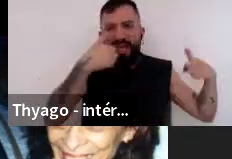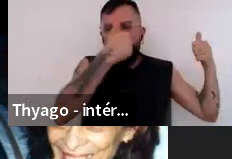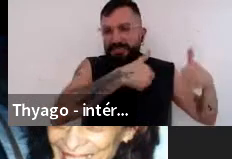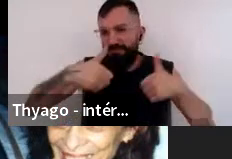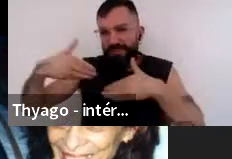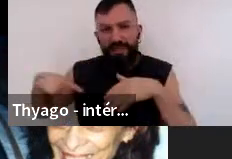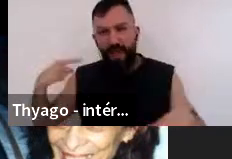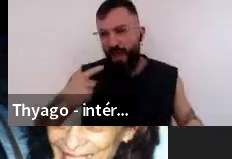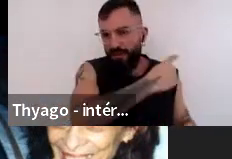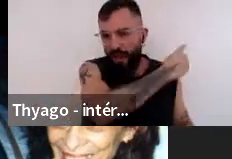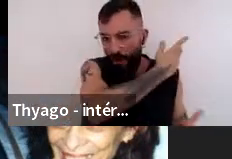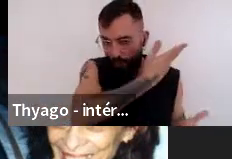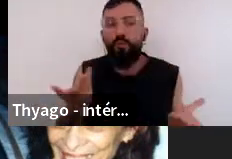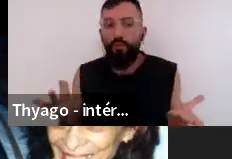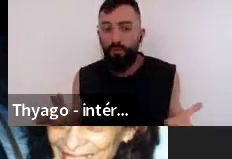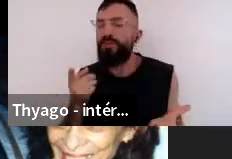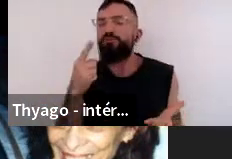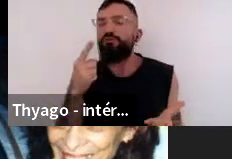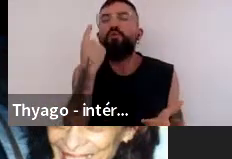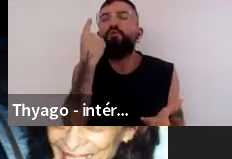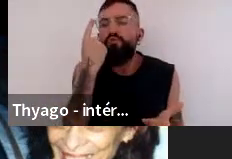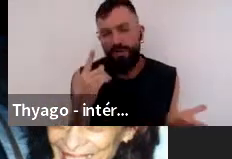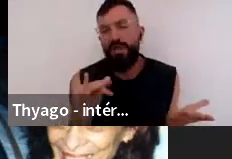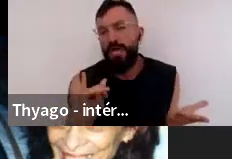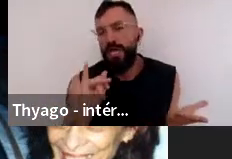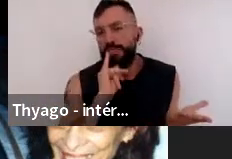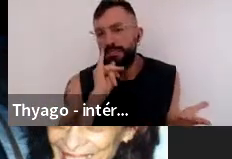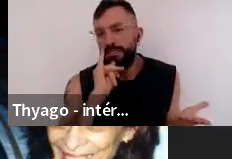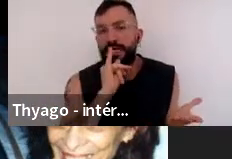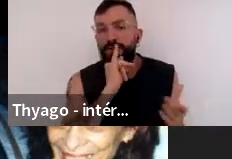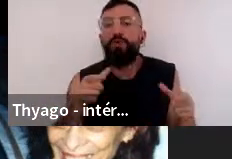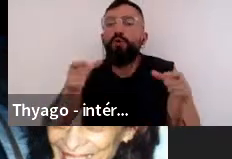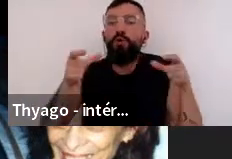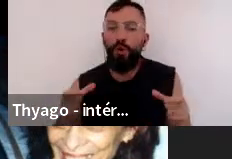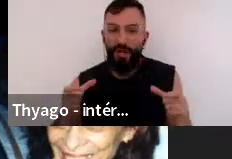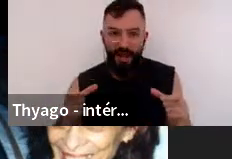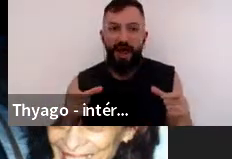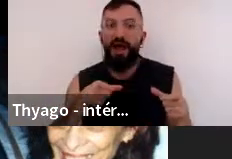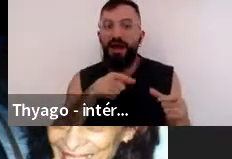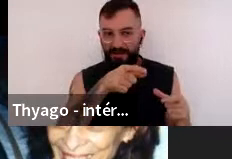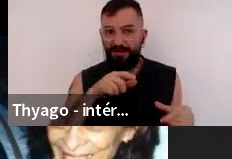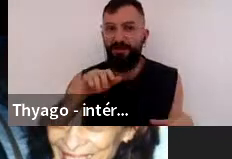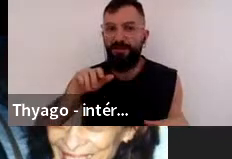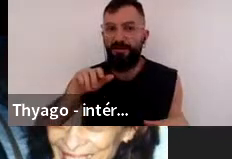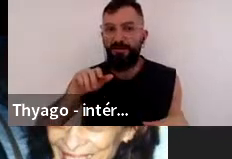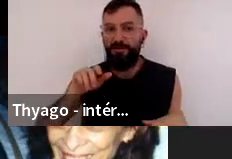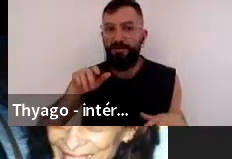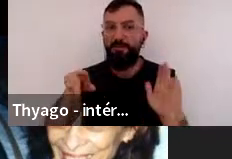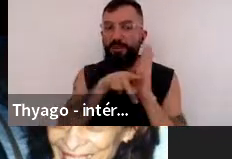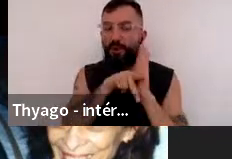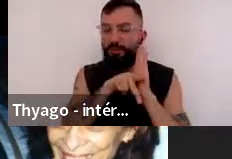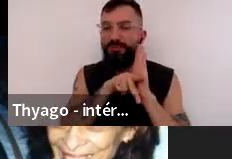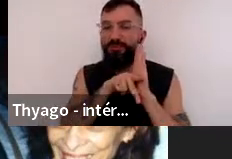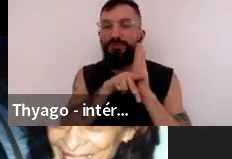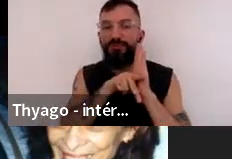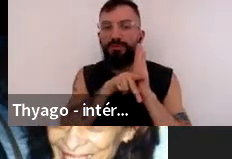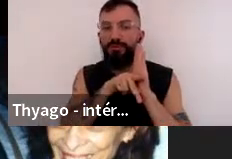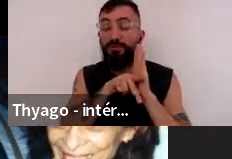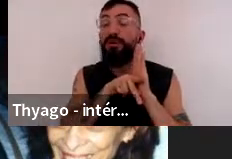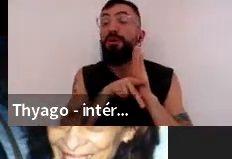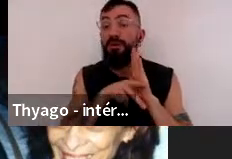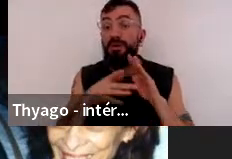so I'll just cite one of the subclasses, which is